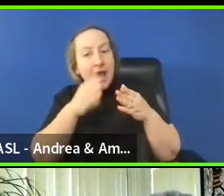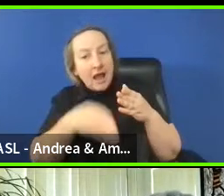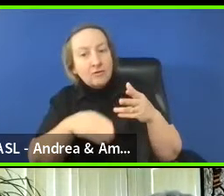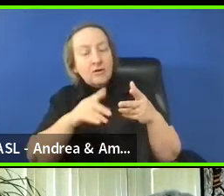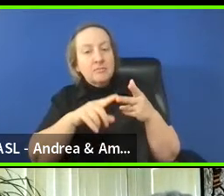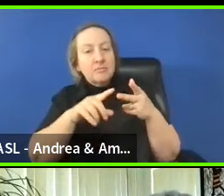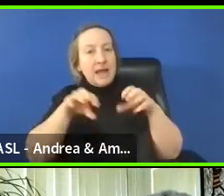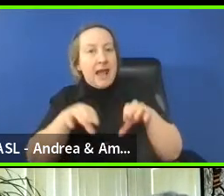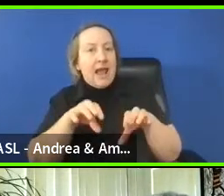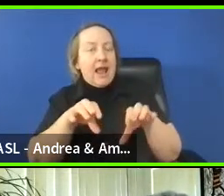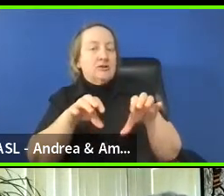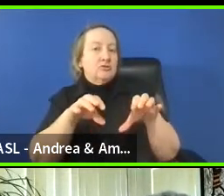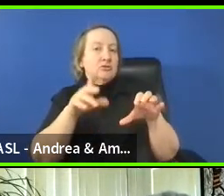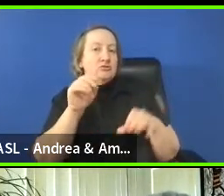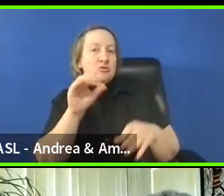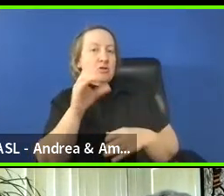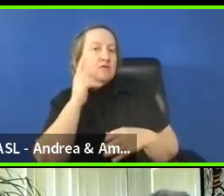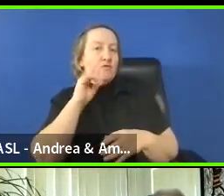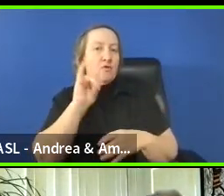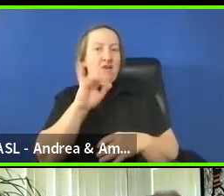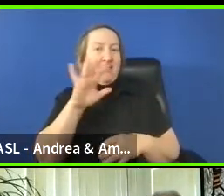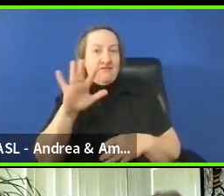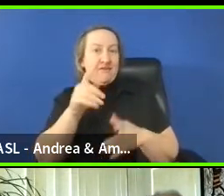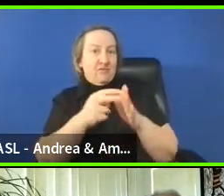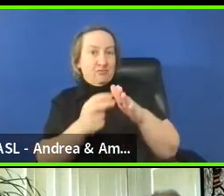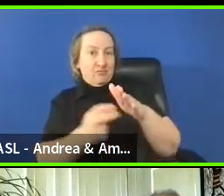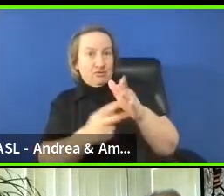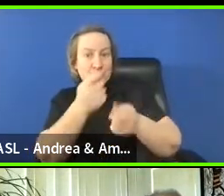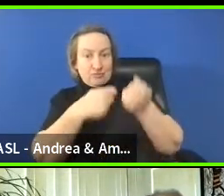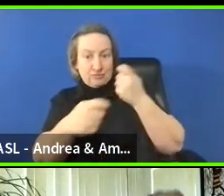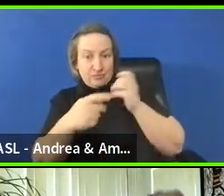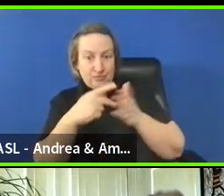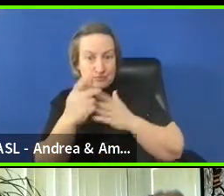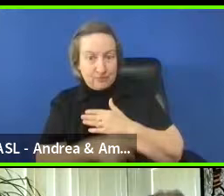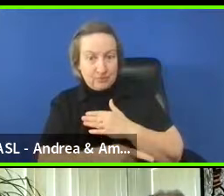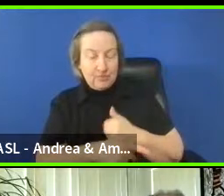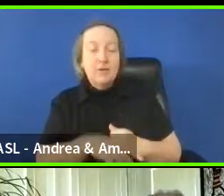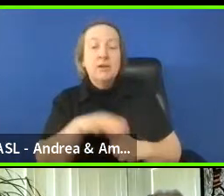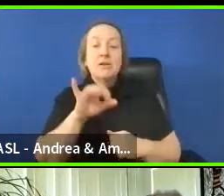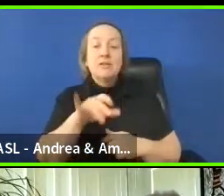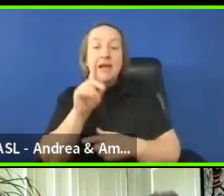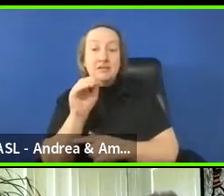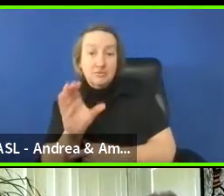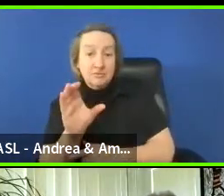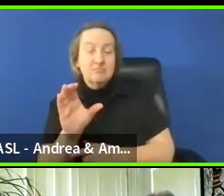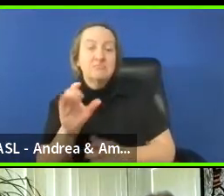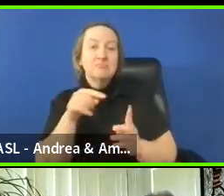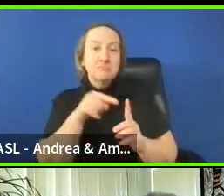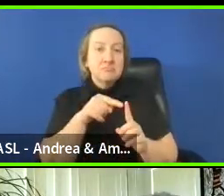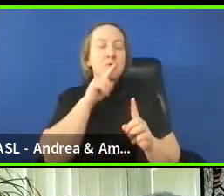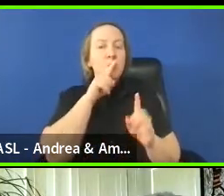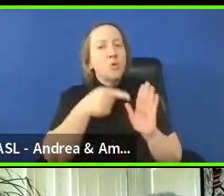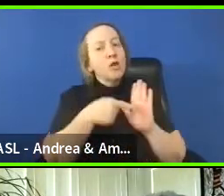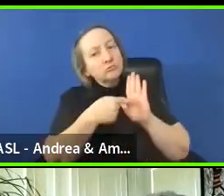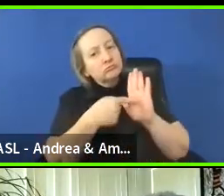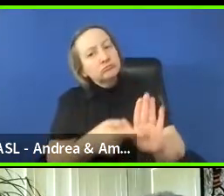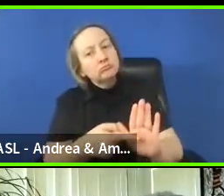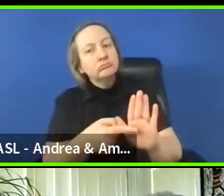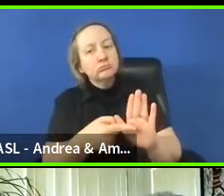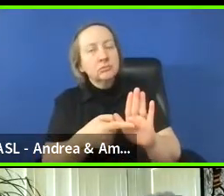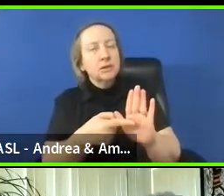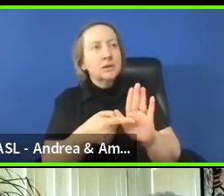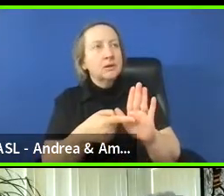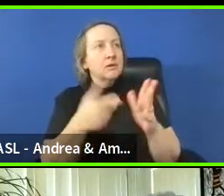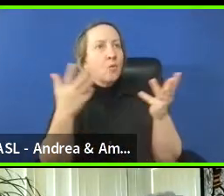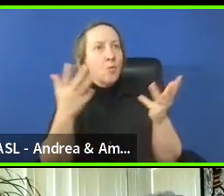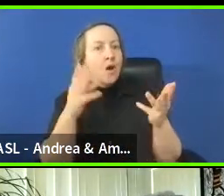document for the I-5 bridge replacement program. And that document really was a reflection of